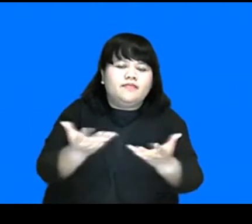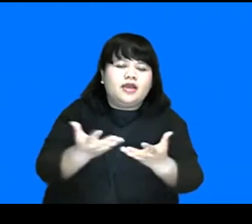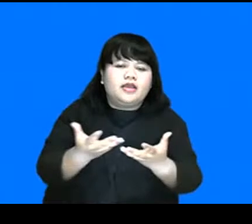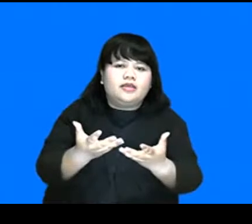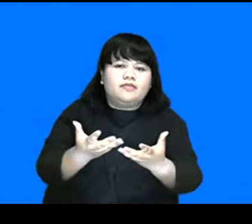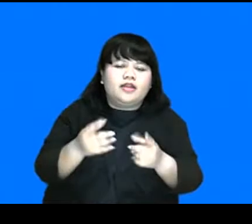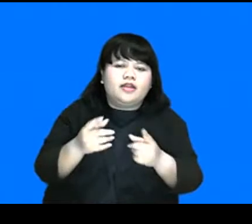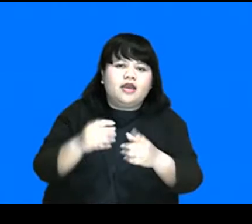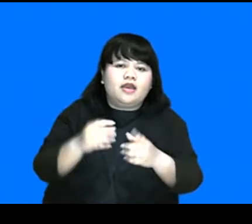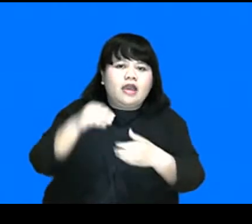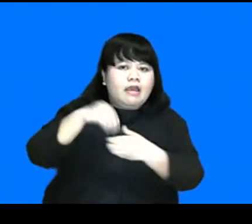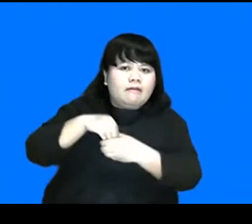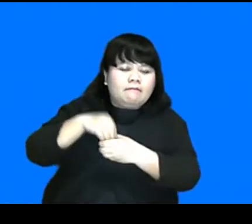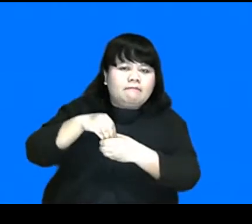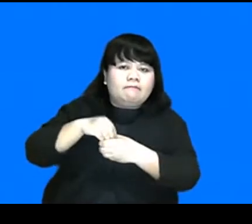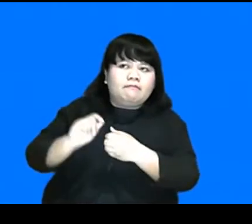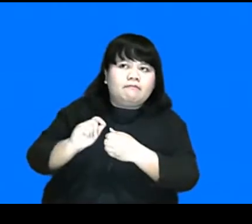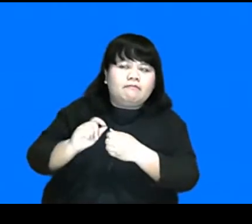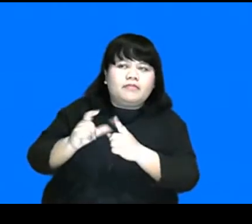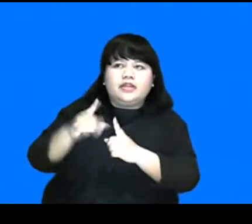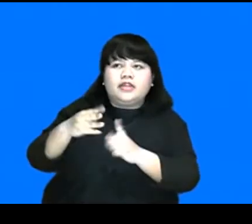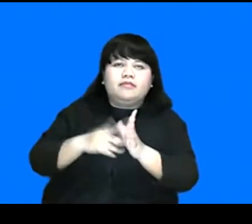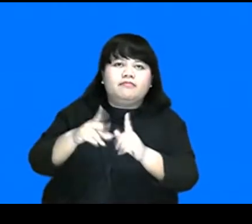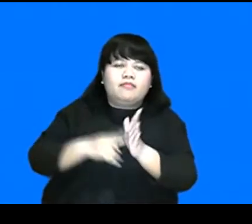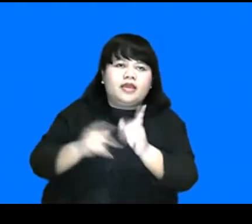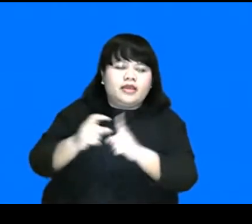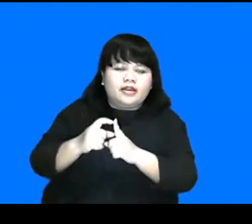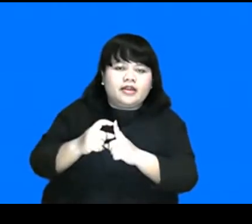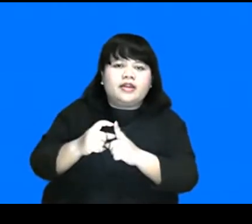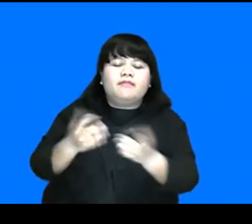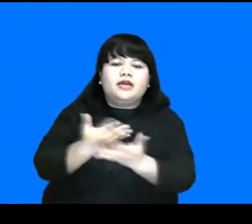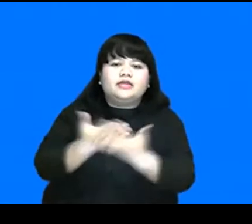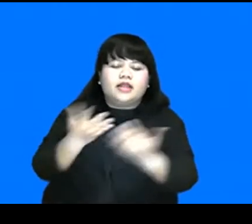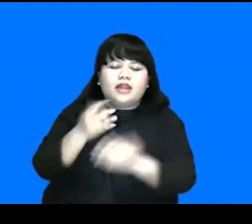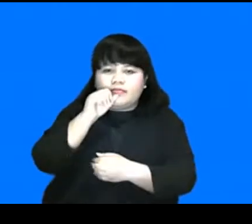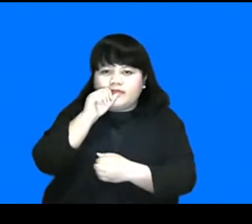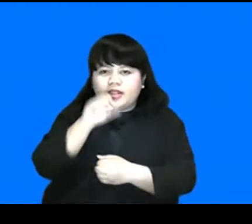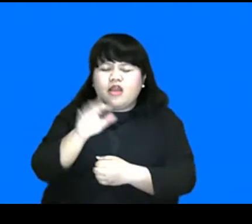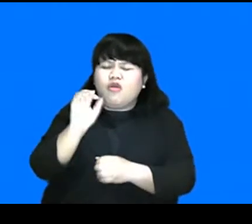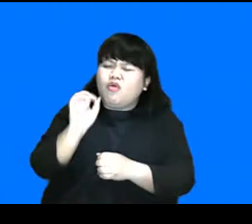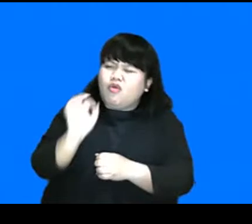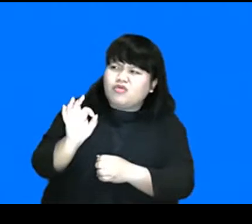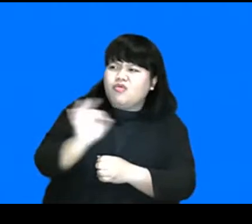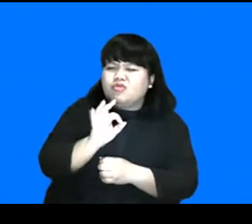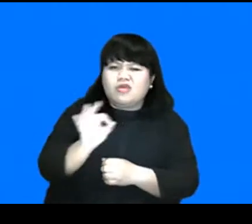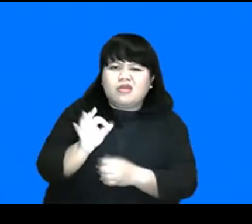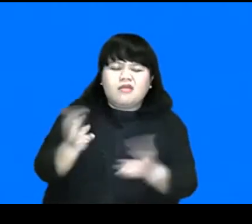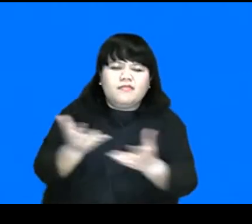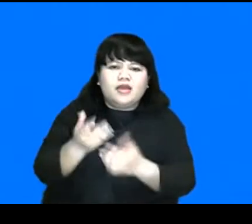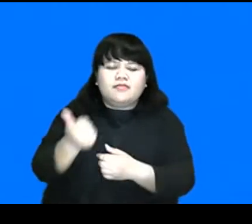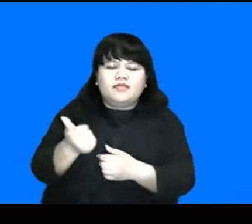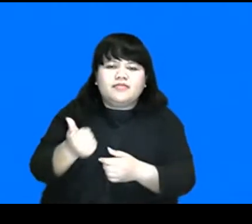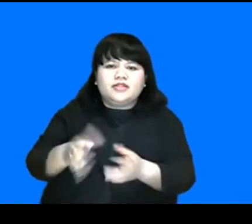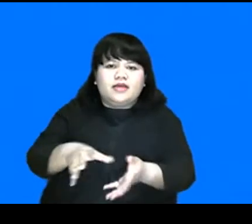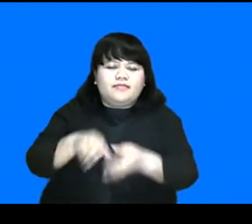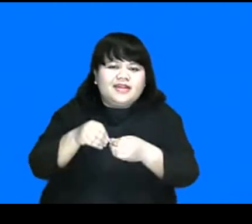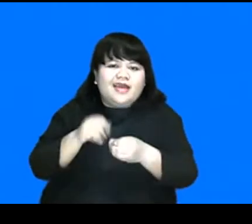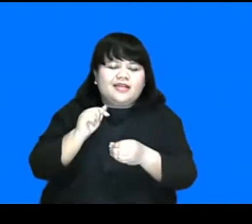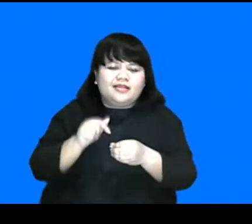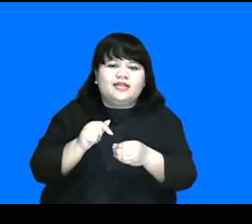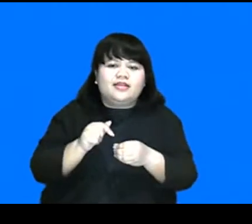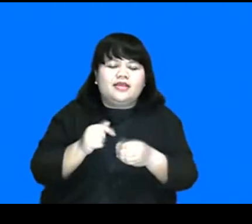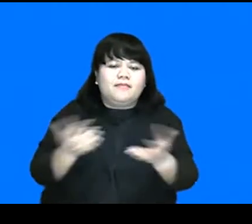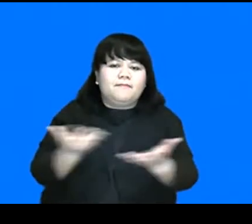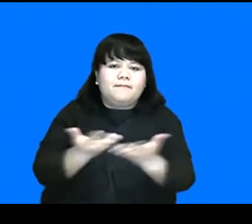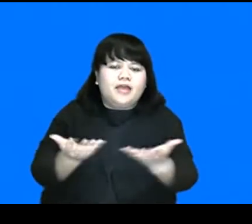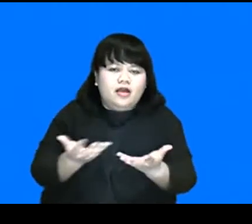started saying that, okay, public issues are bad, now let's go for private. And then the state begins to withdraw from them. So